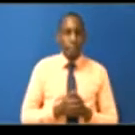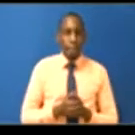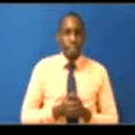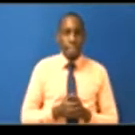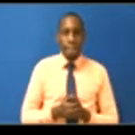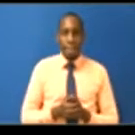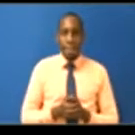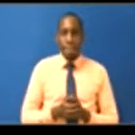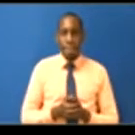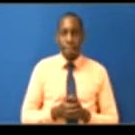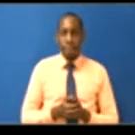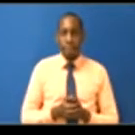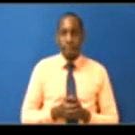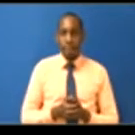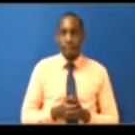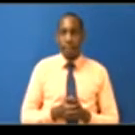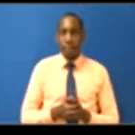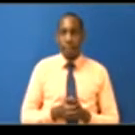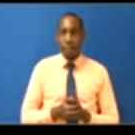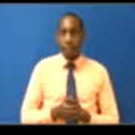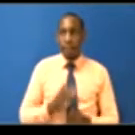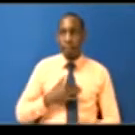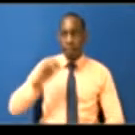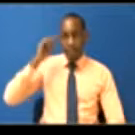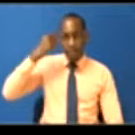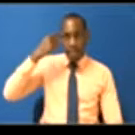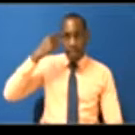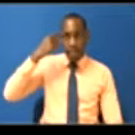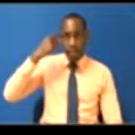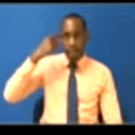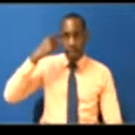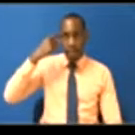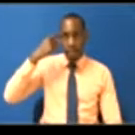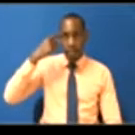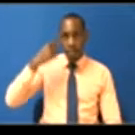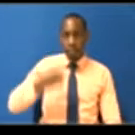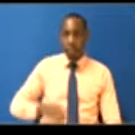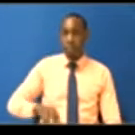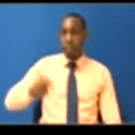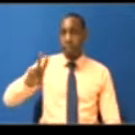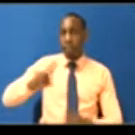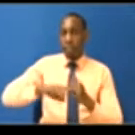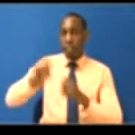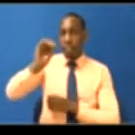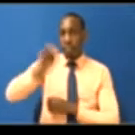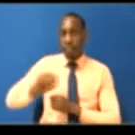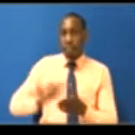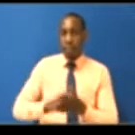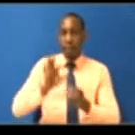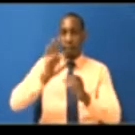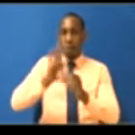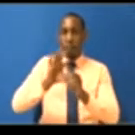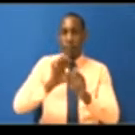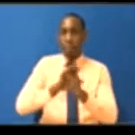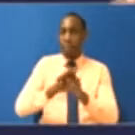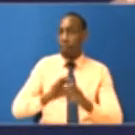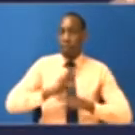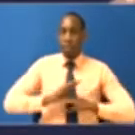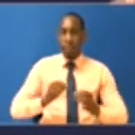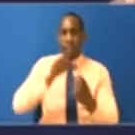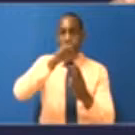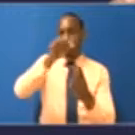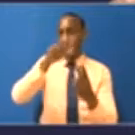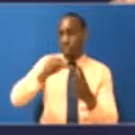it was a point i think the 26 percent i think the 26 percent a large number of those are unhappy with the